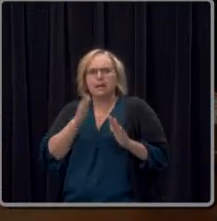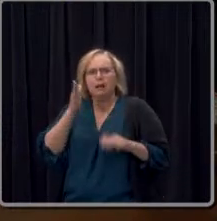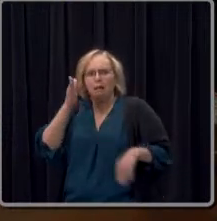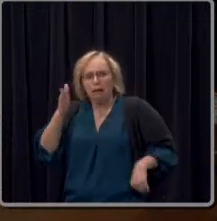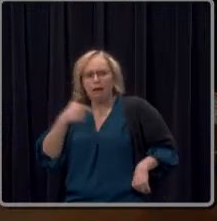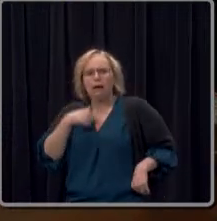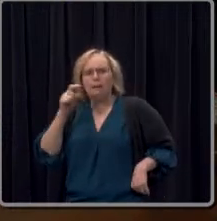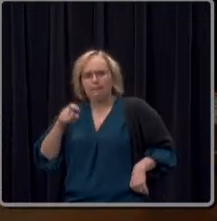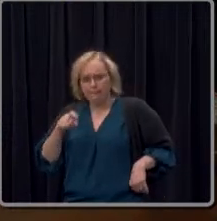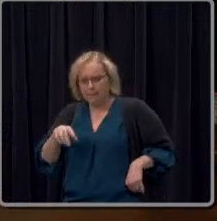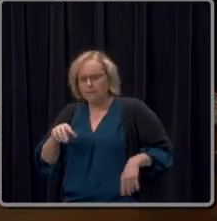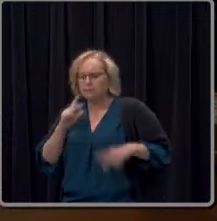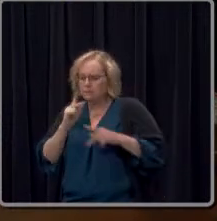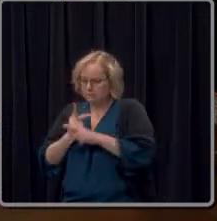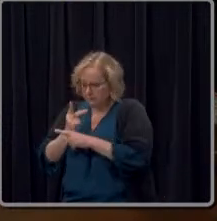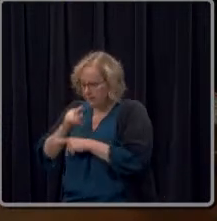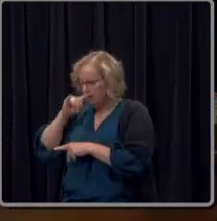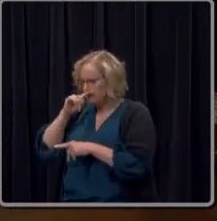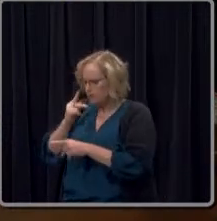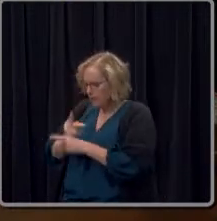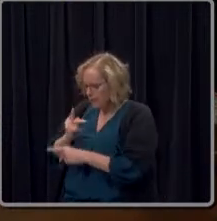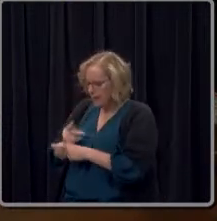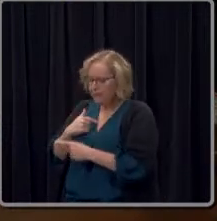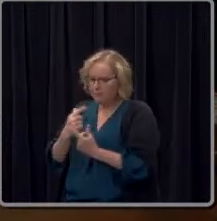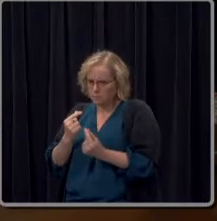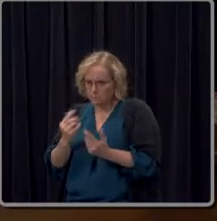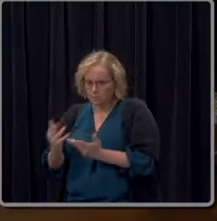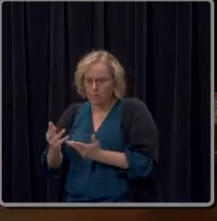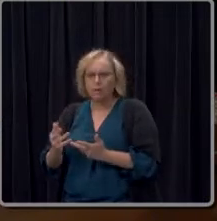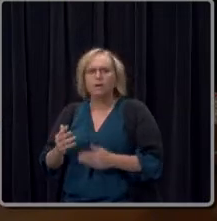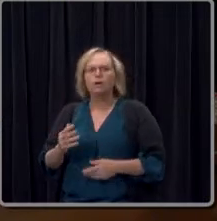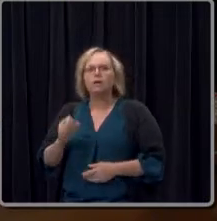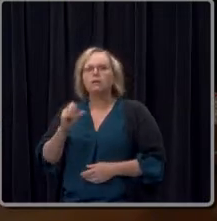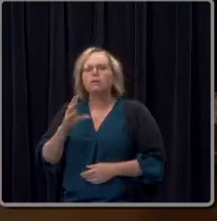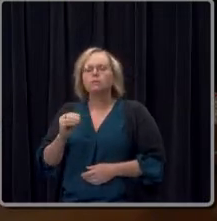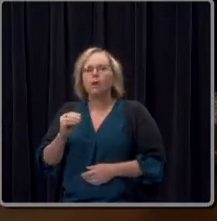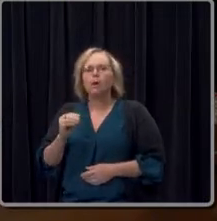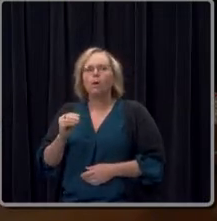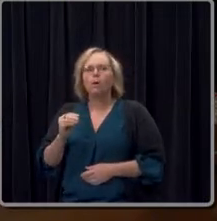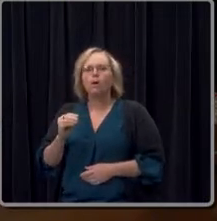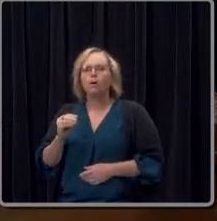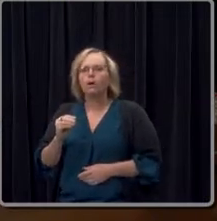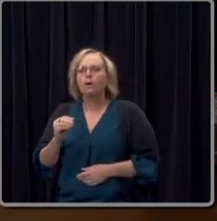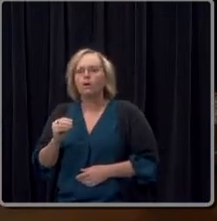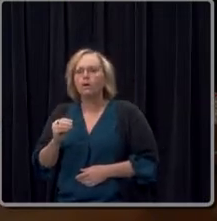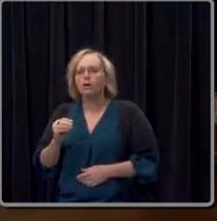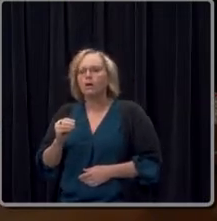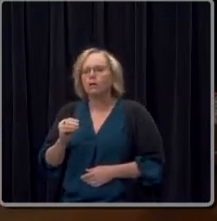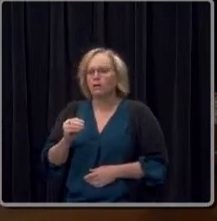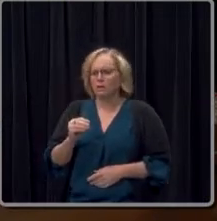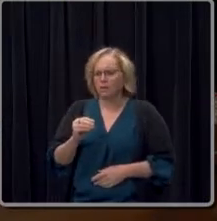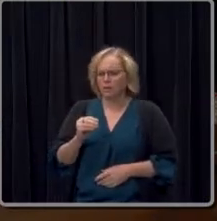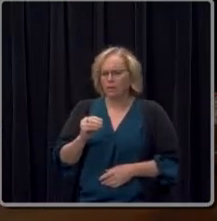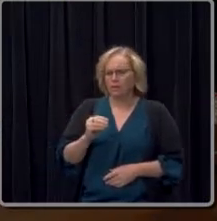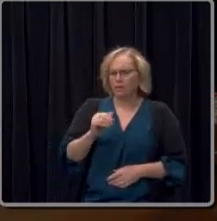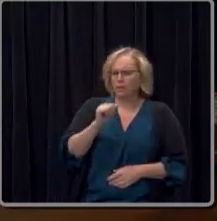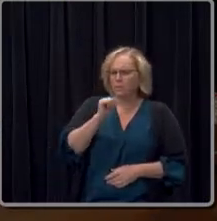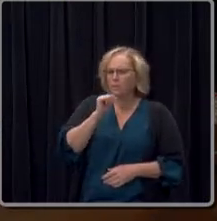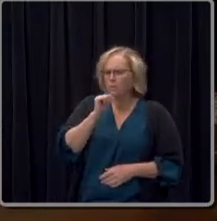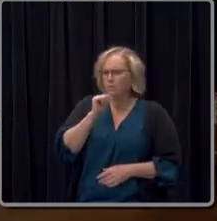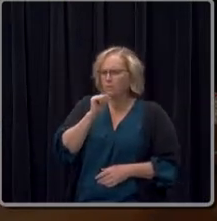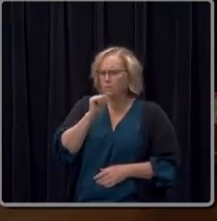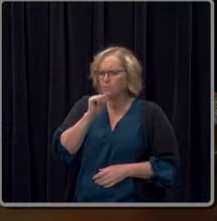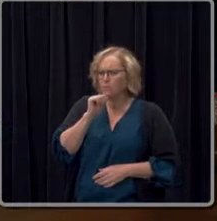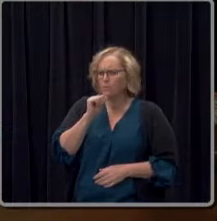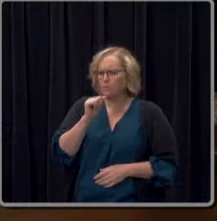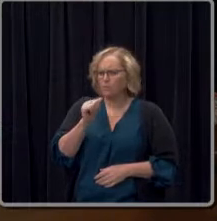to do this, right? So I'd like us not to be next spring making this conversation for next year. Does